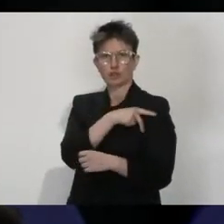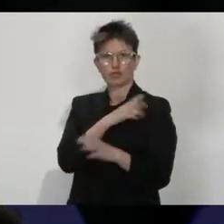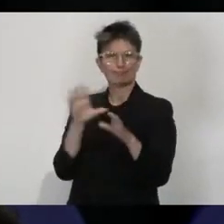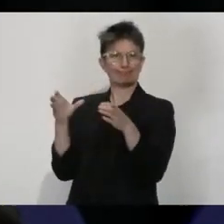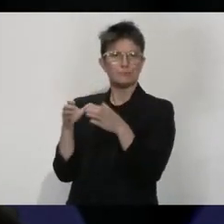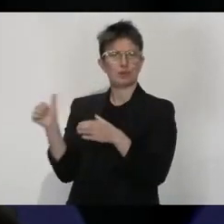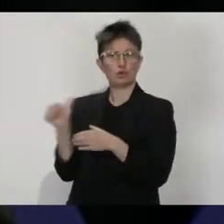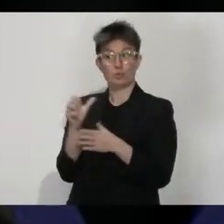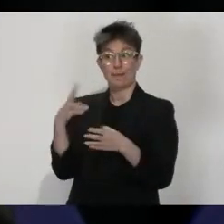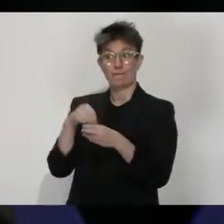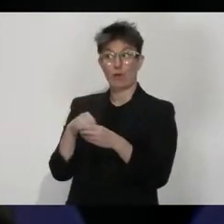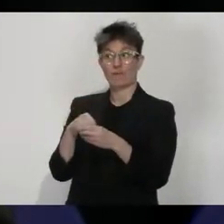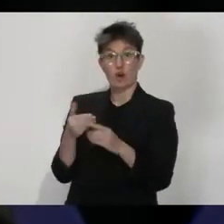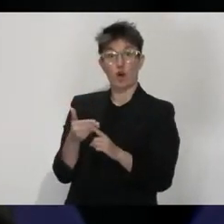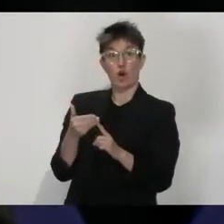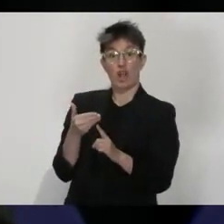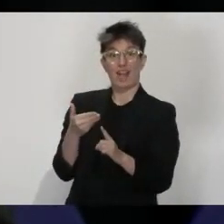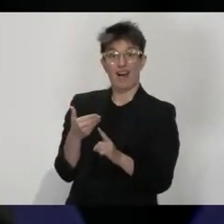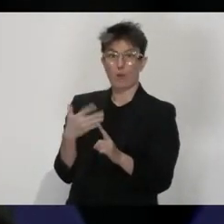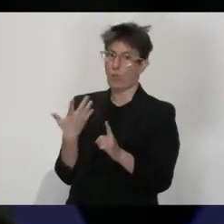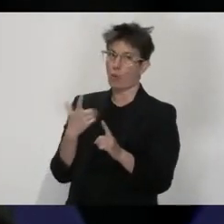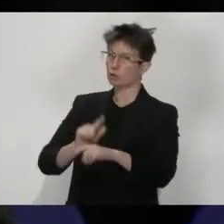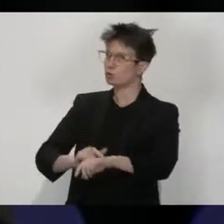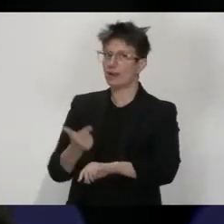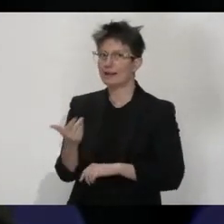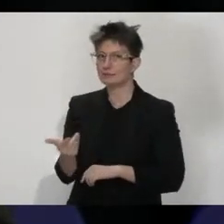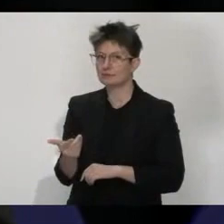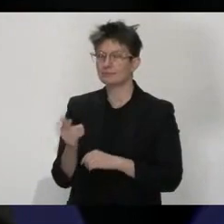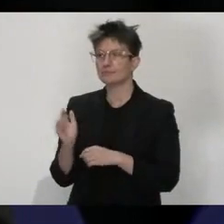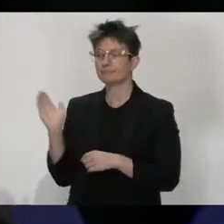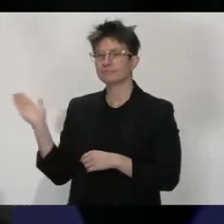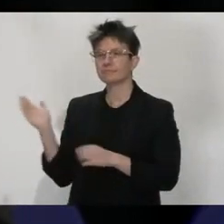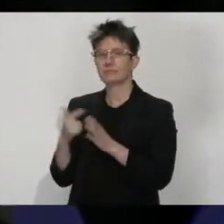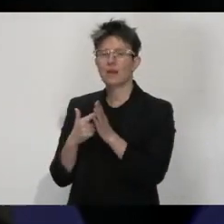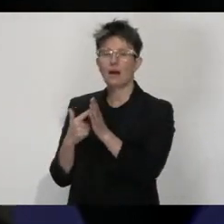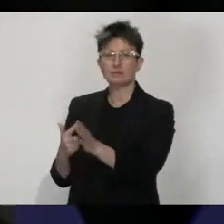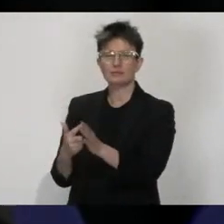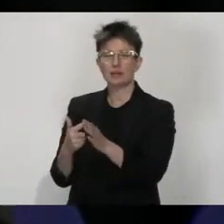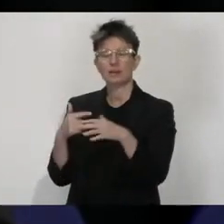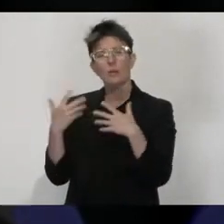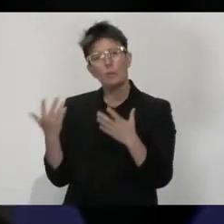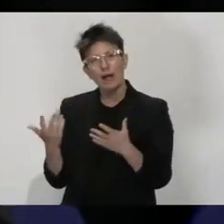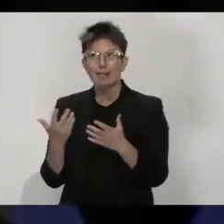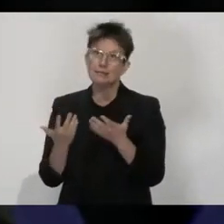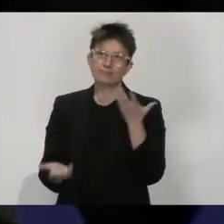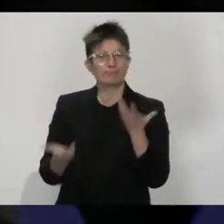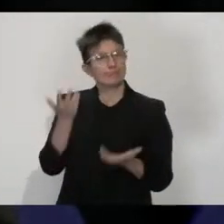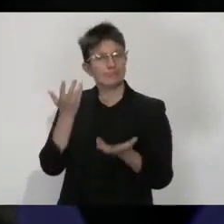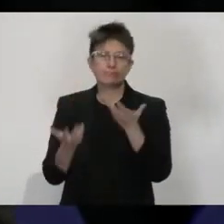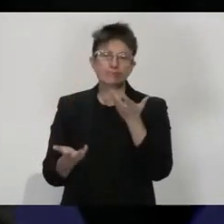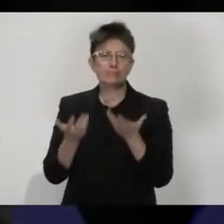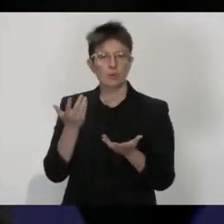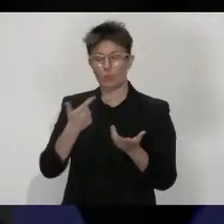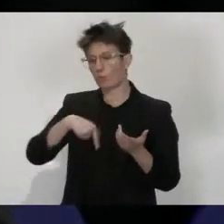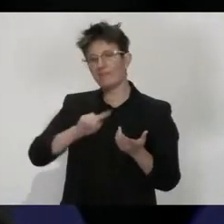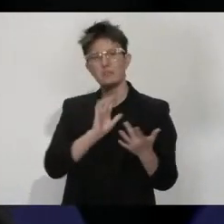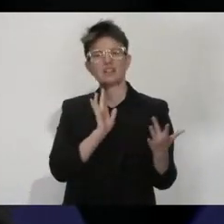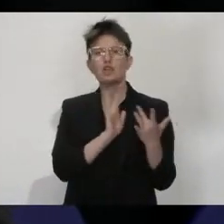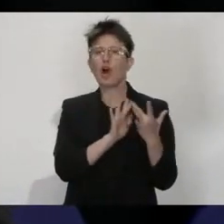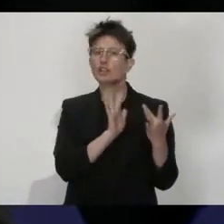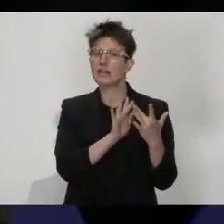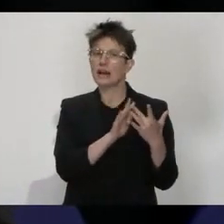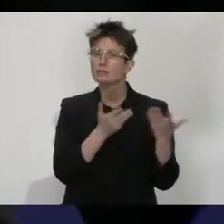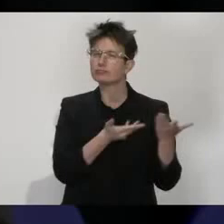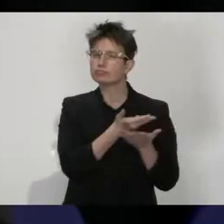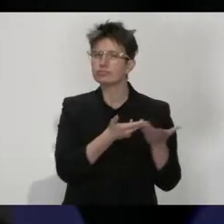We've been in, government ministers and officials have been in regular contact with the NZX over this period of time. And from a ministerial point of